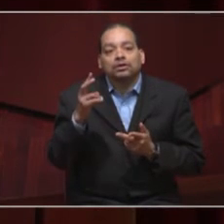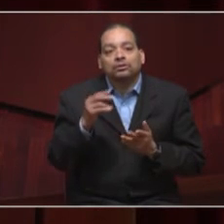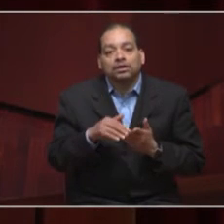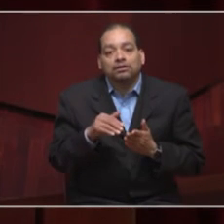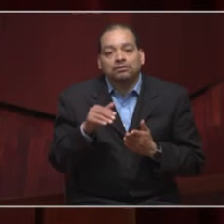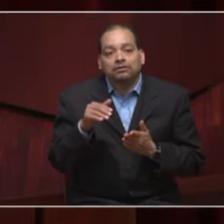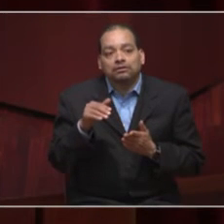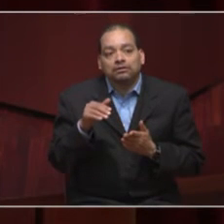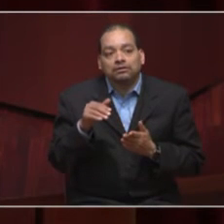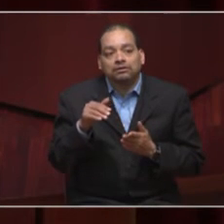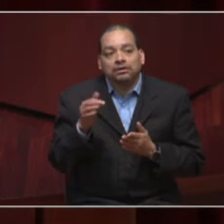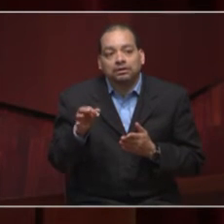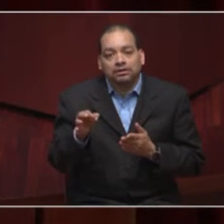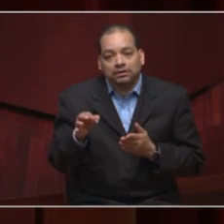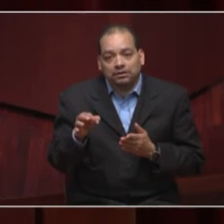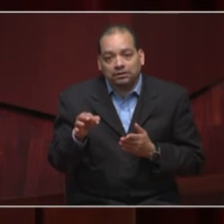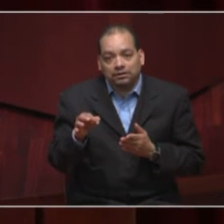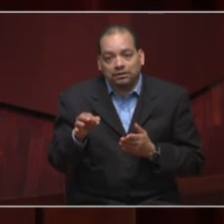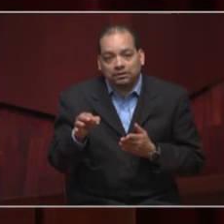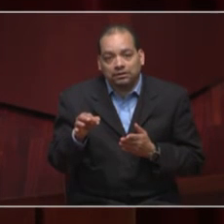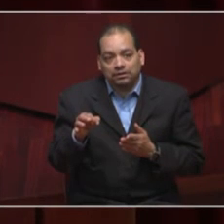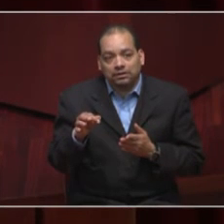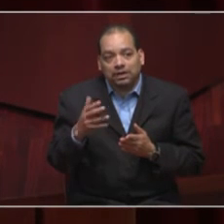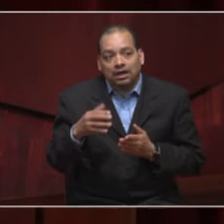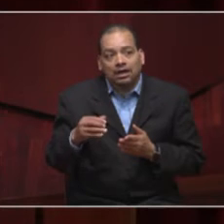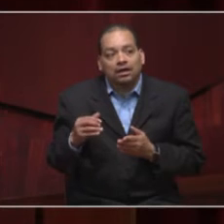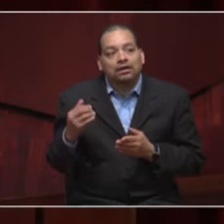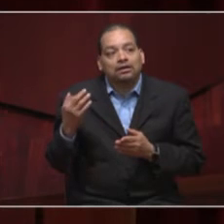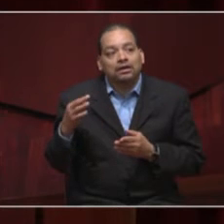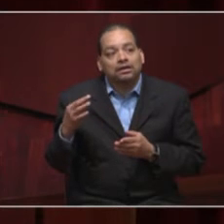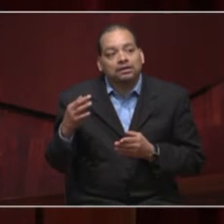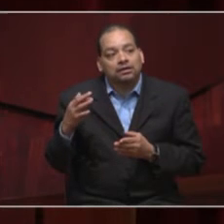2000, and 1995.